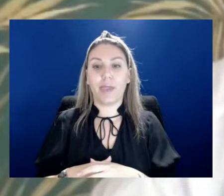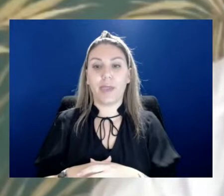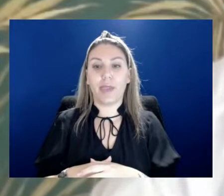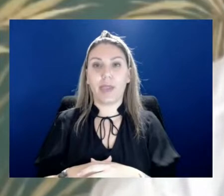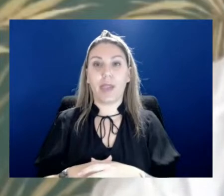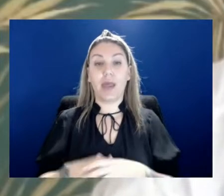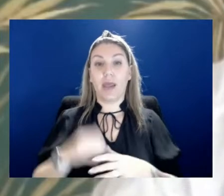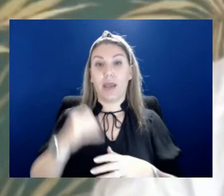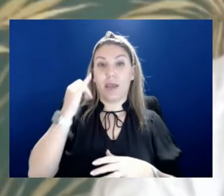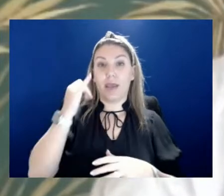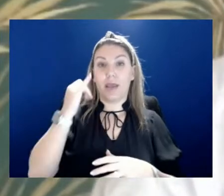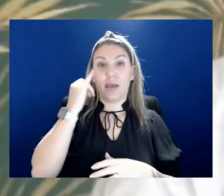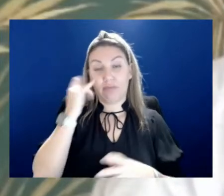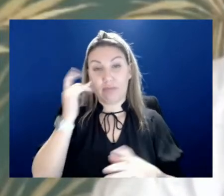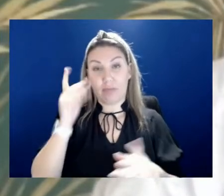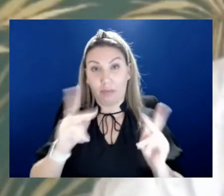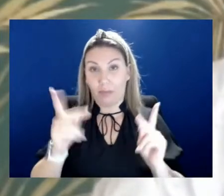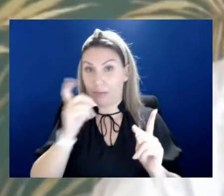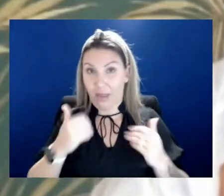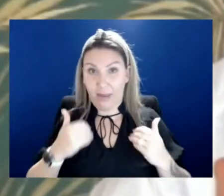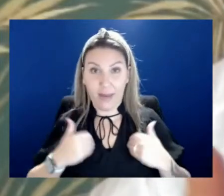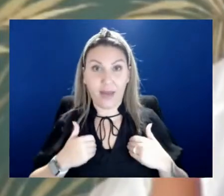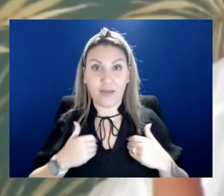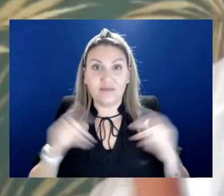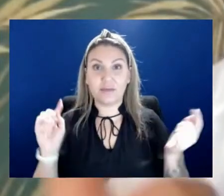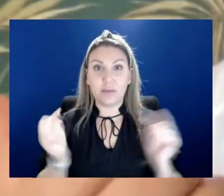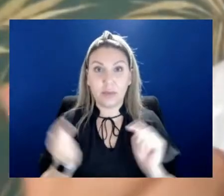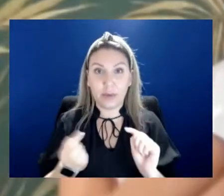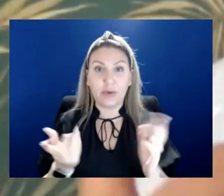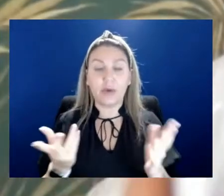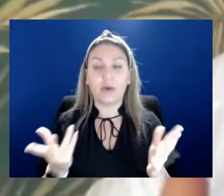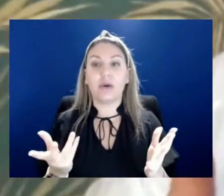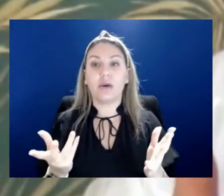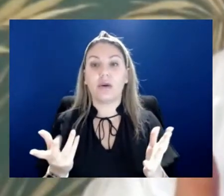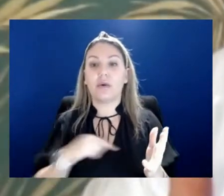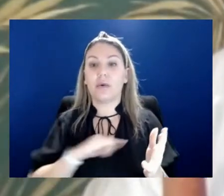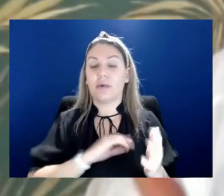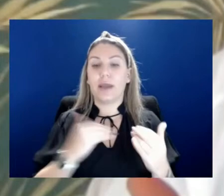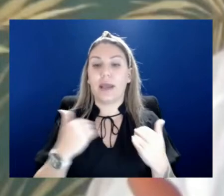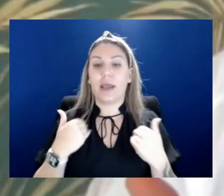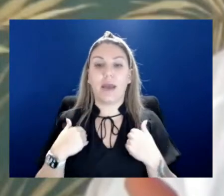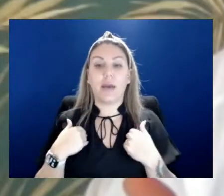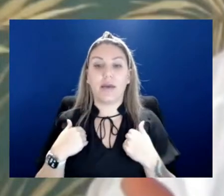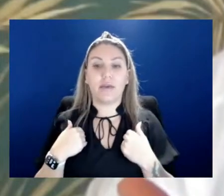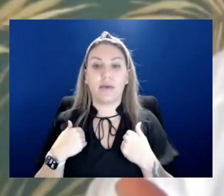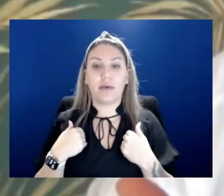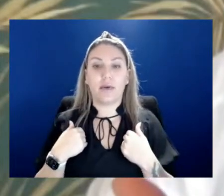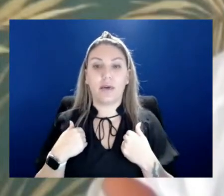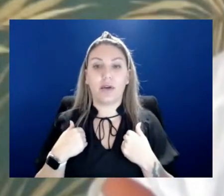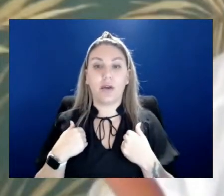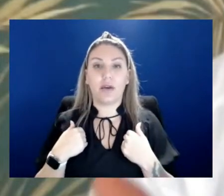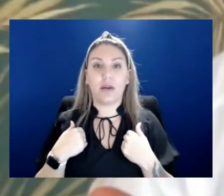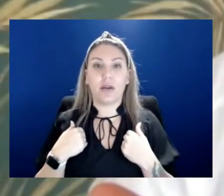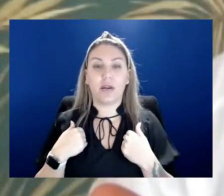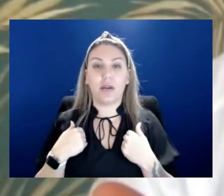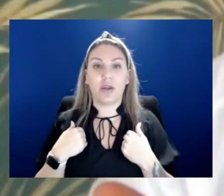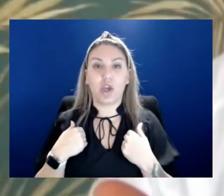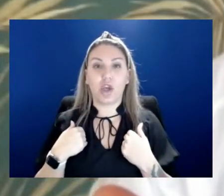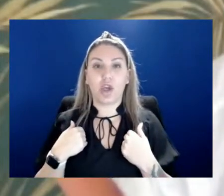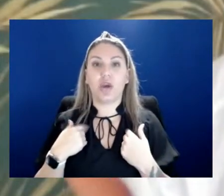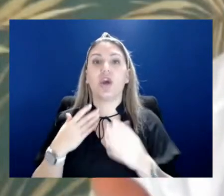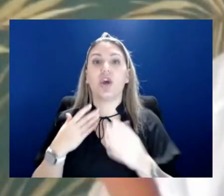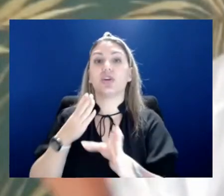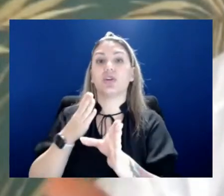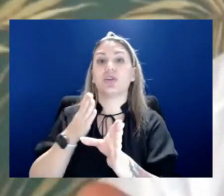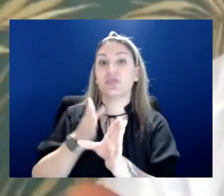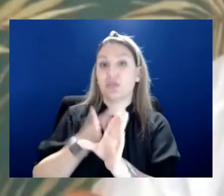get any injury, we got the psychological center, special psychological